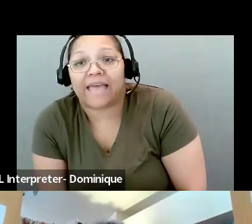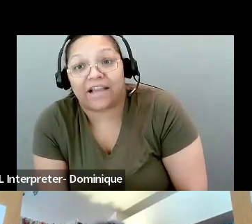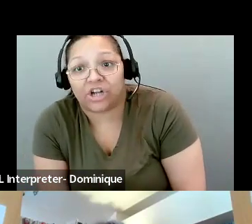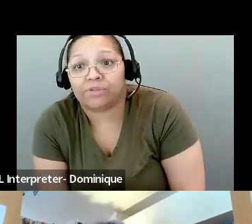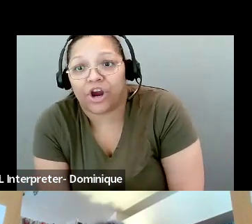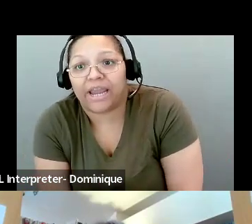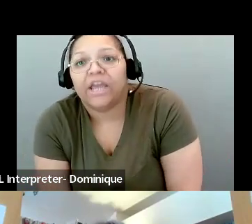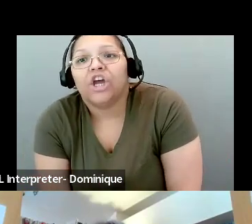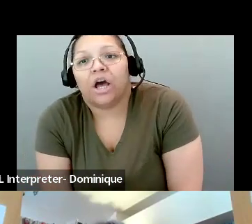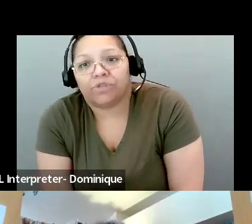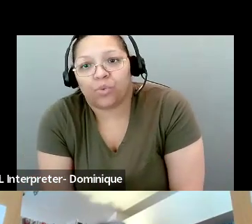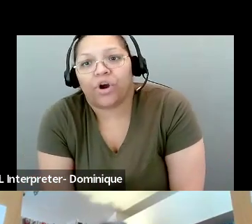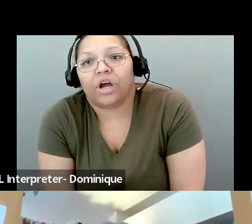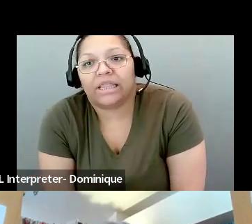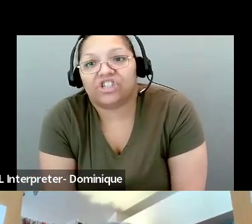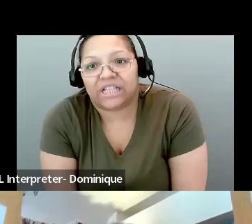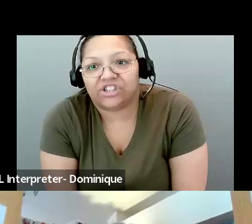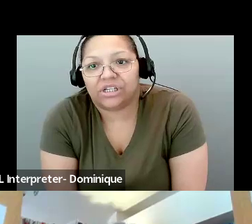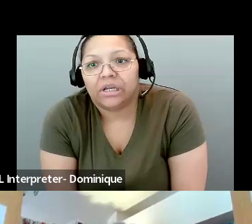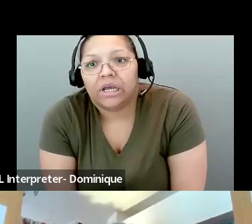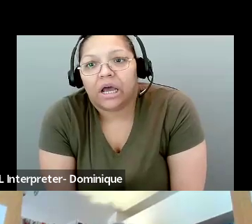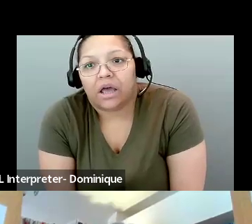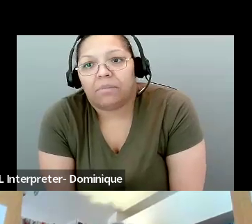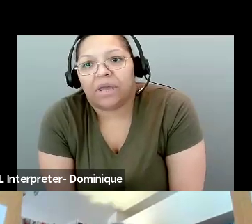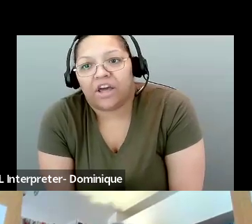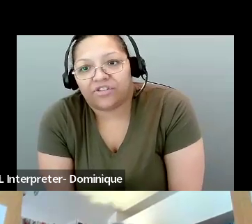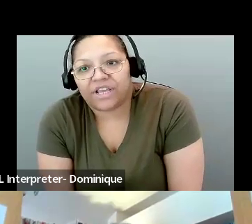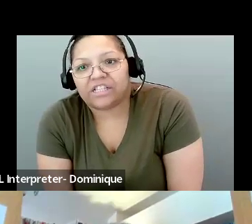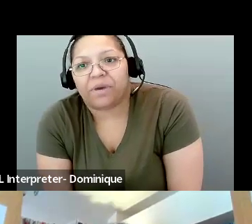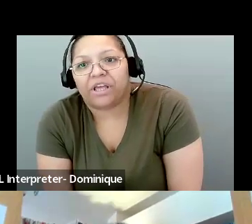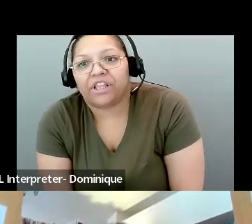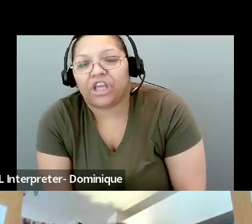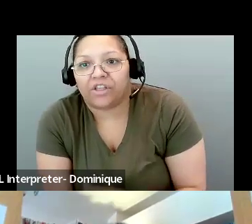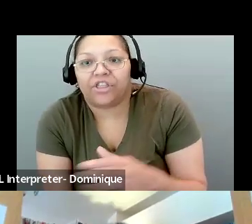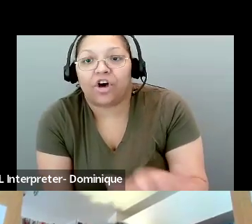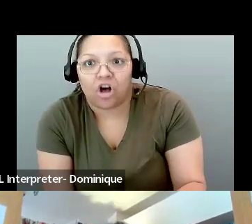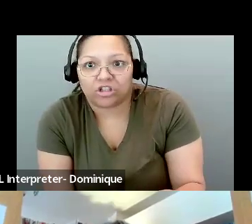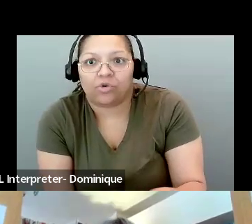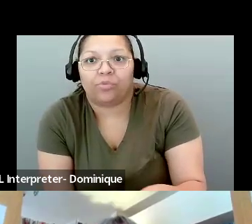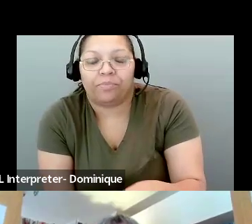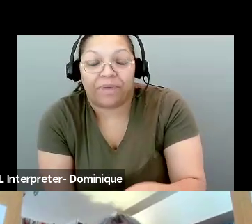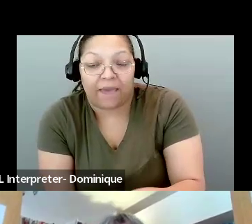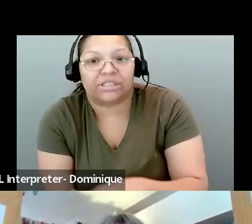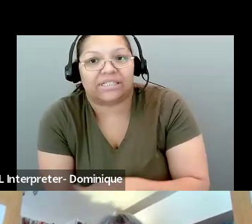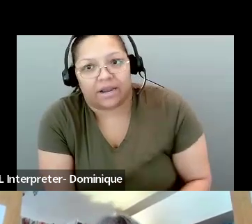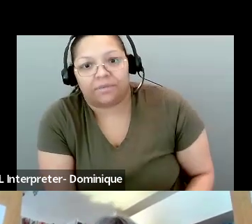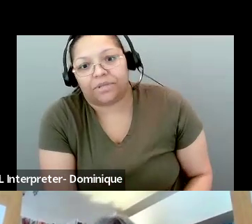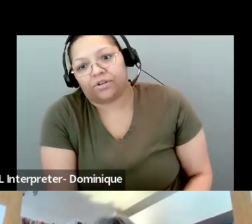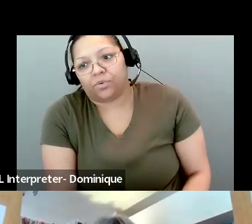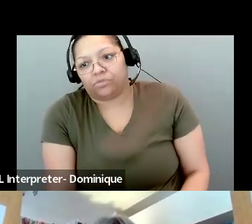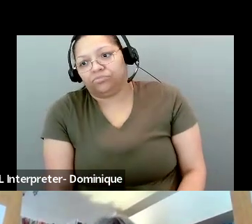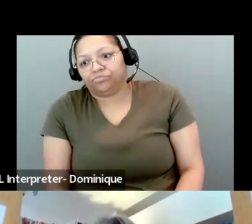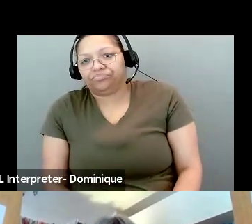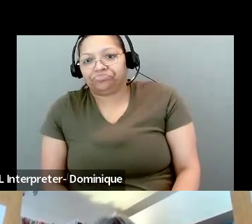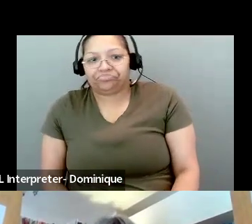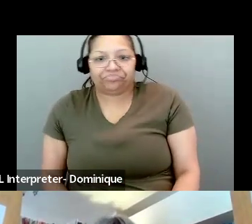Call to action, I'm sorry, to where legislation and other things, but they'll also be able to sign up there